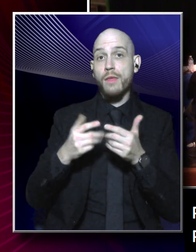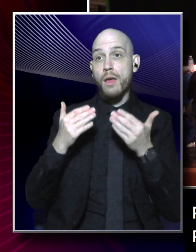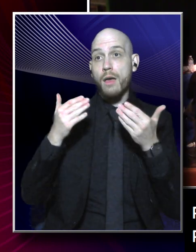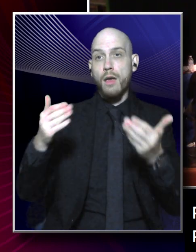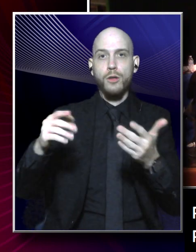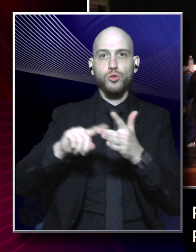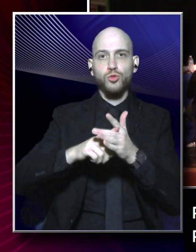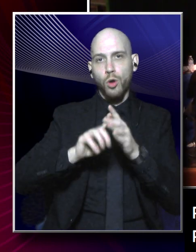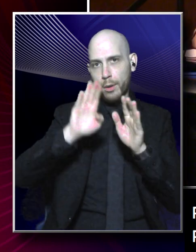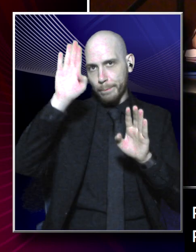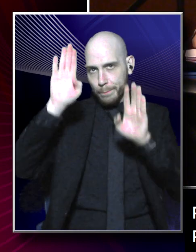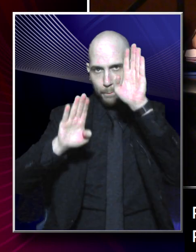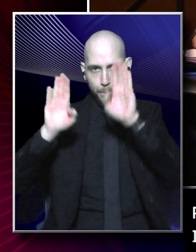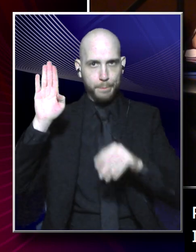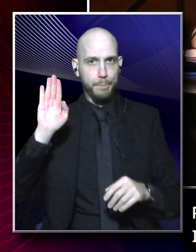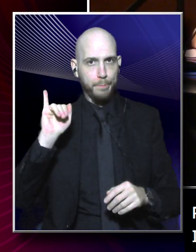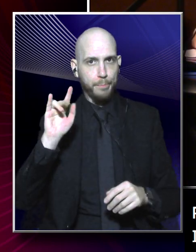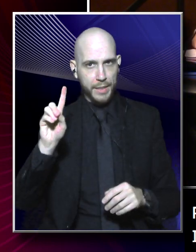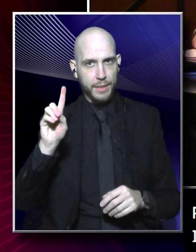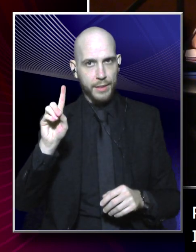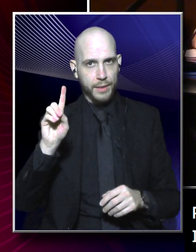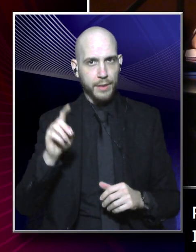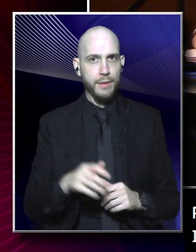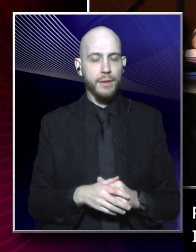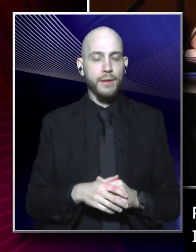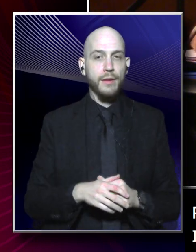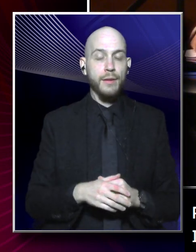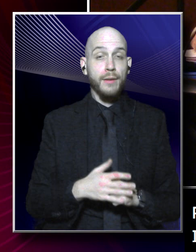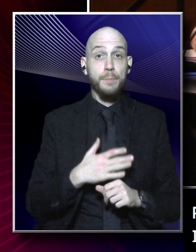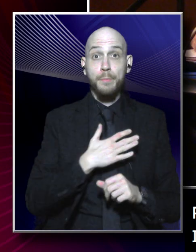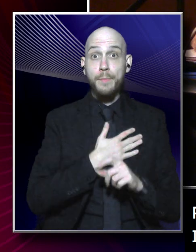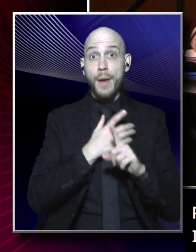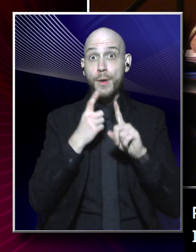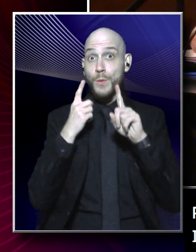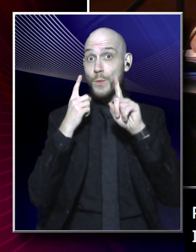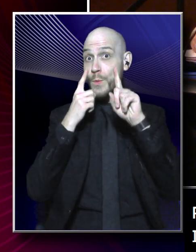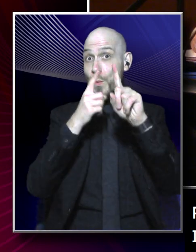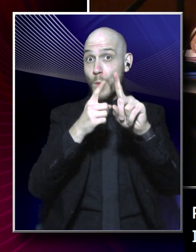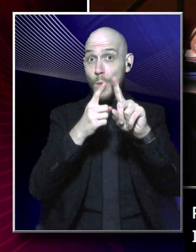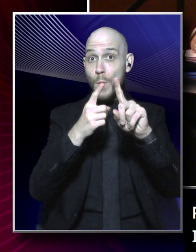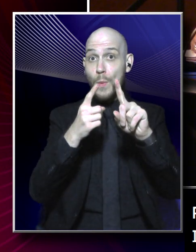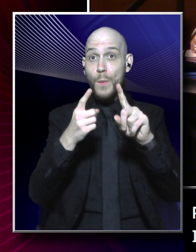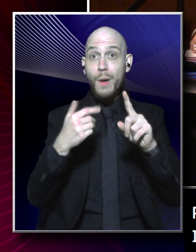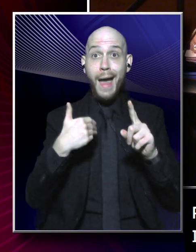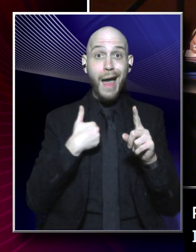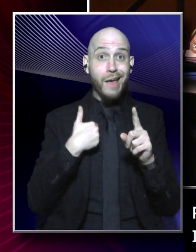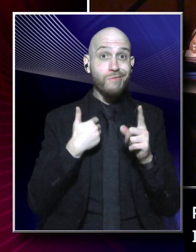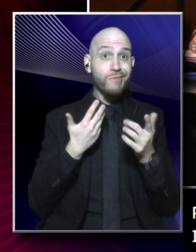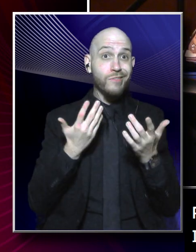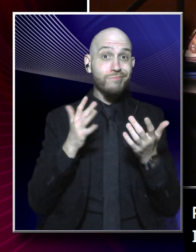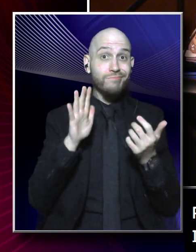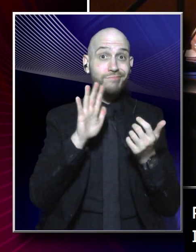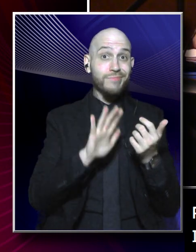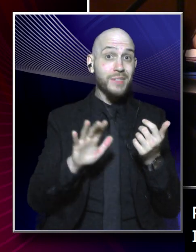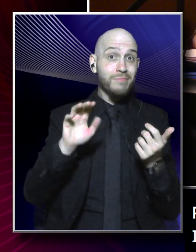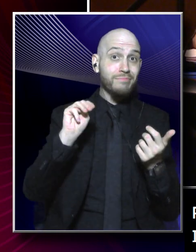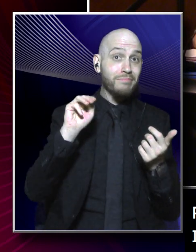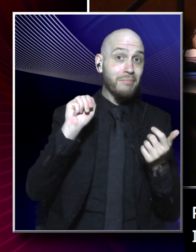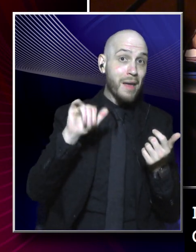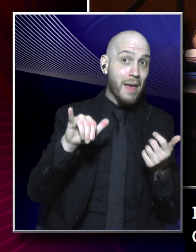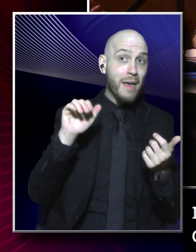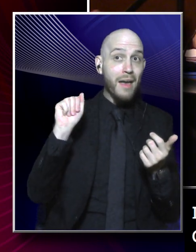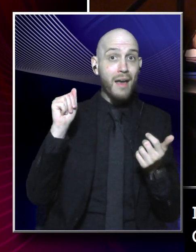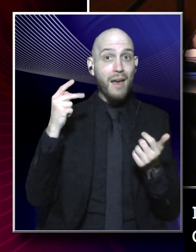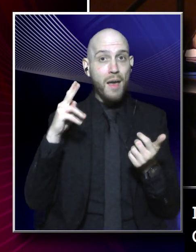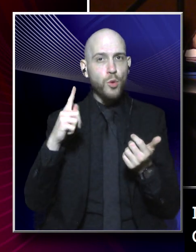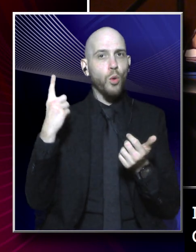I'm hoping to have something by May, April and May to give back to the board.